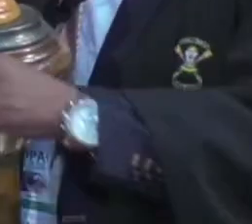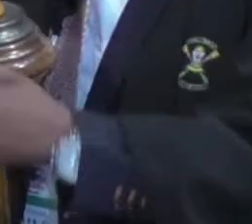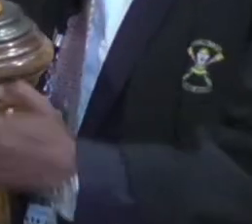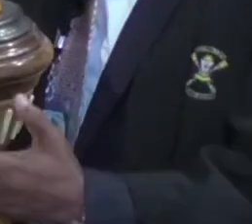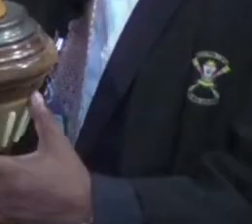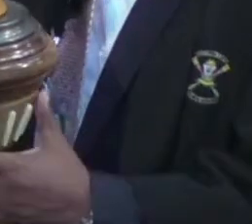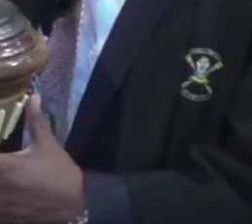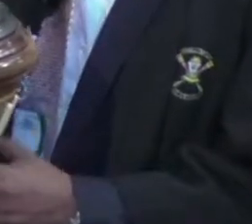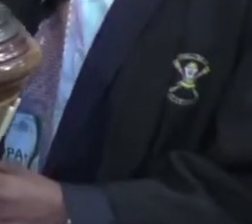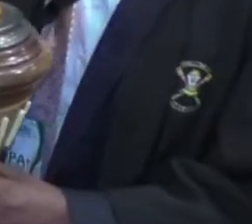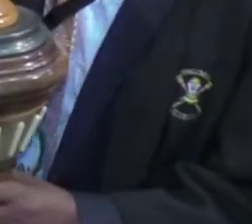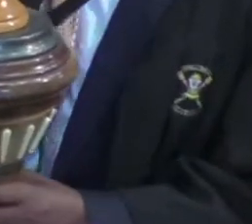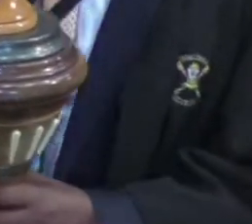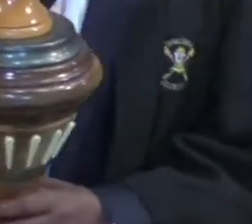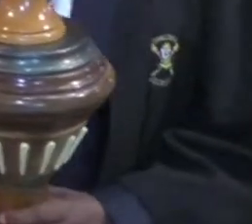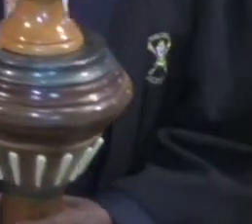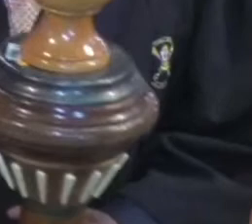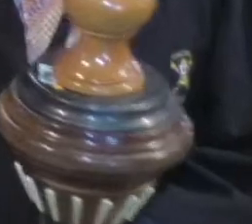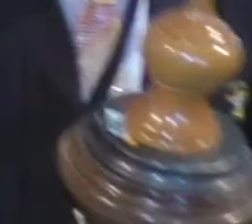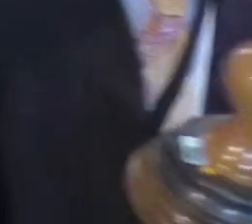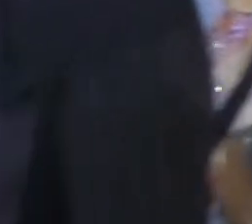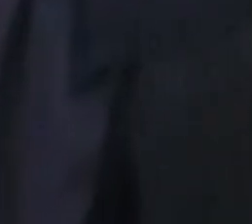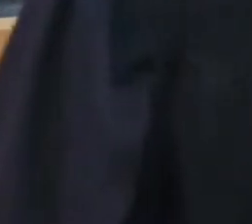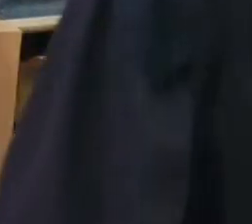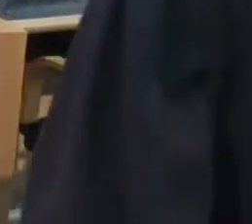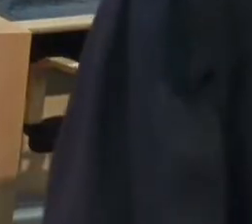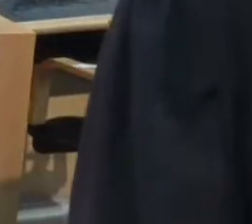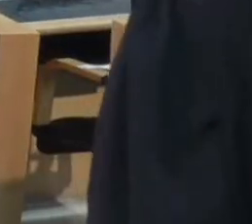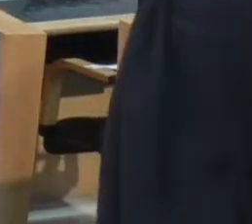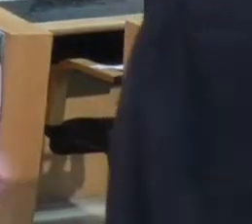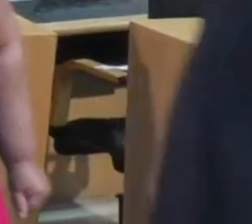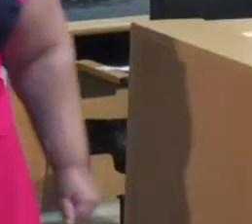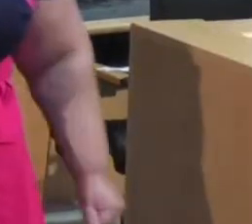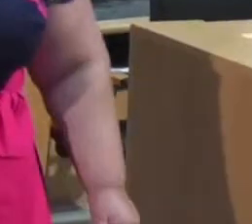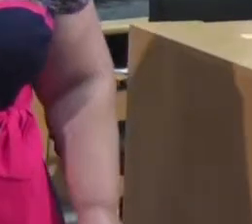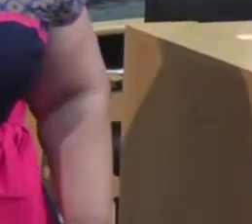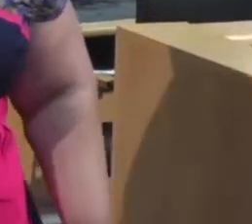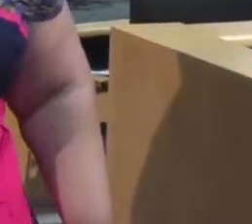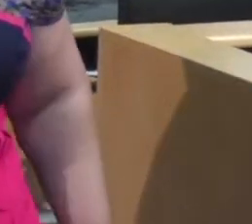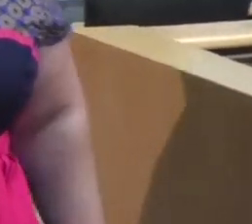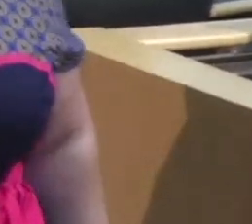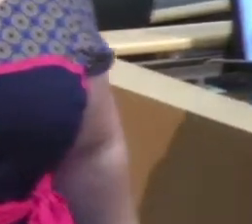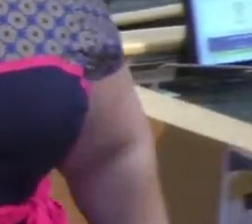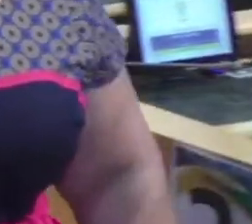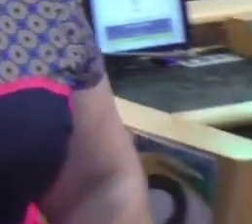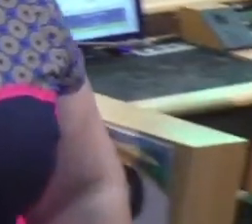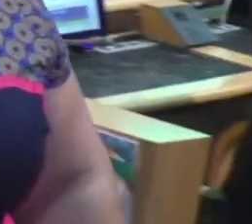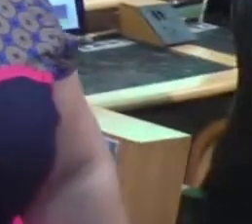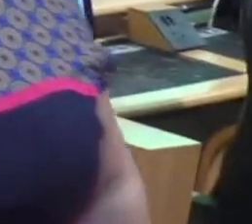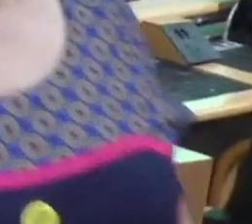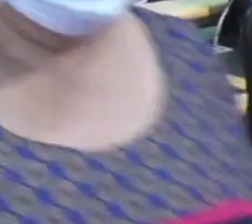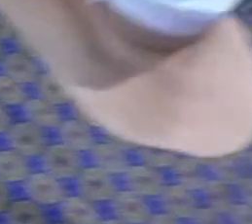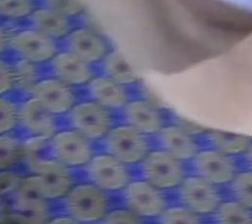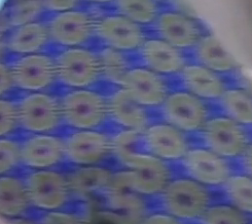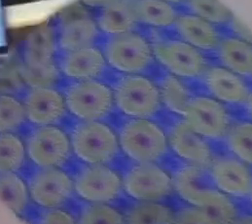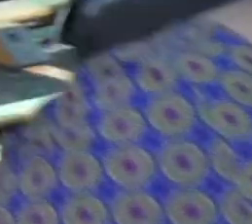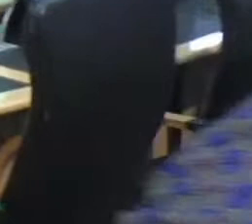Senza izibengezo ke apho kokuba izawuphinda ihlaleni nina le ndlu ukuze izibe nokuxoxa esi speech